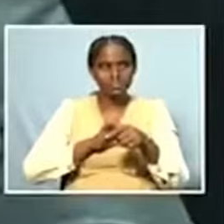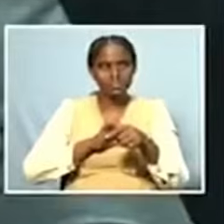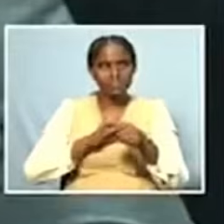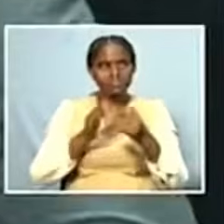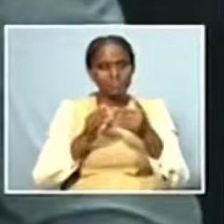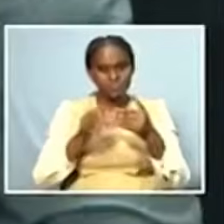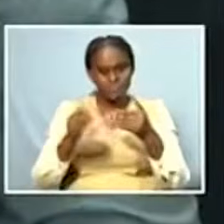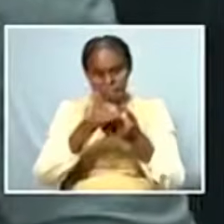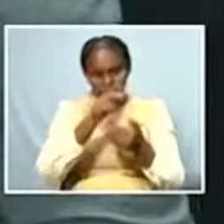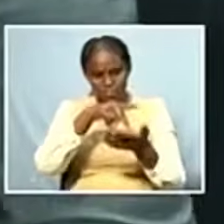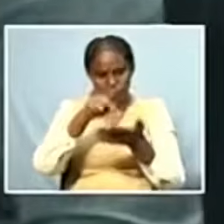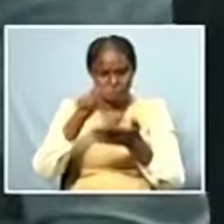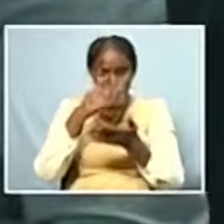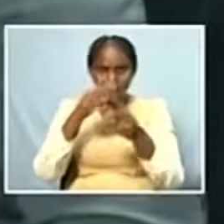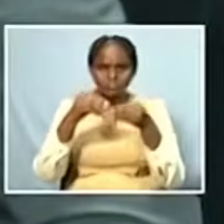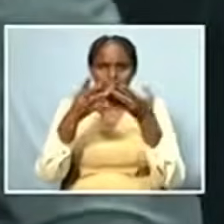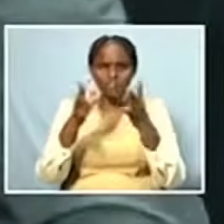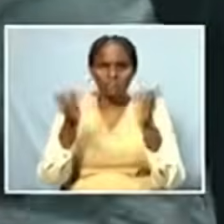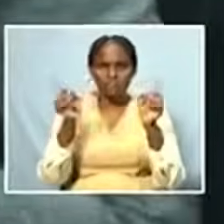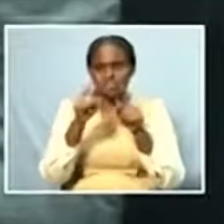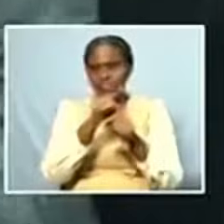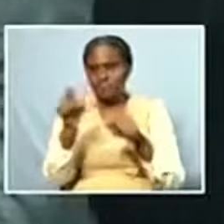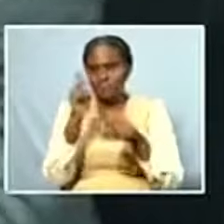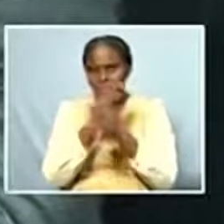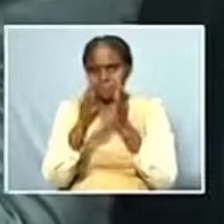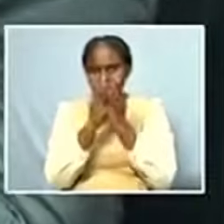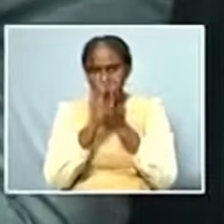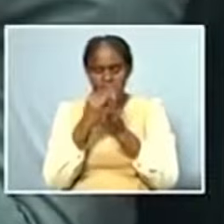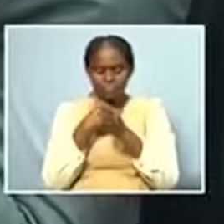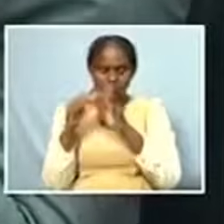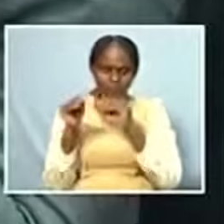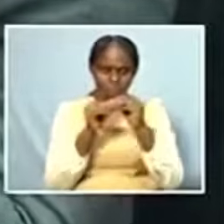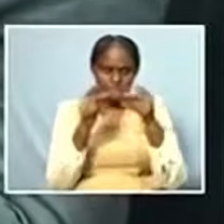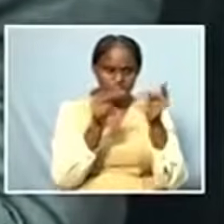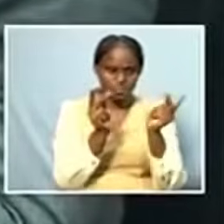advance payment is supposed to be given when the contractor has gone on site.